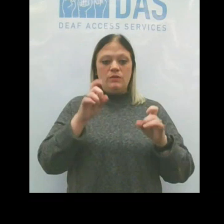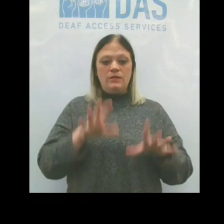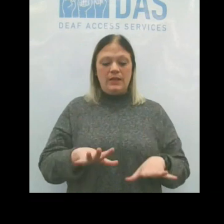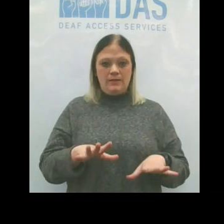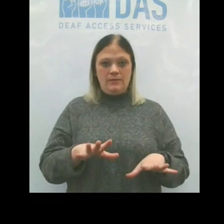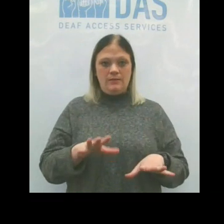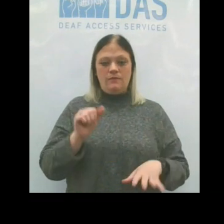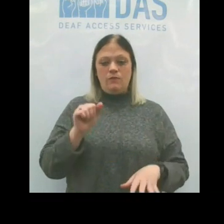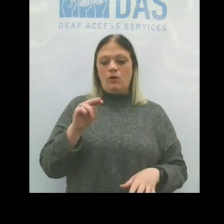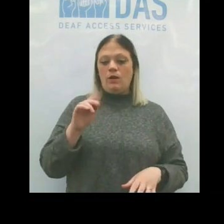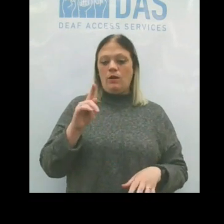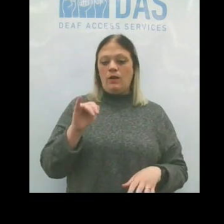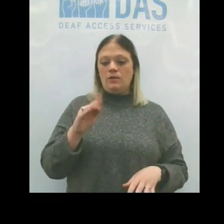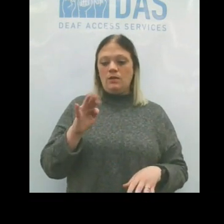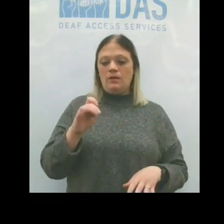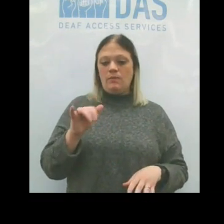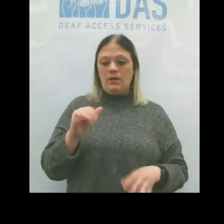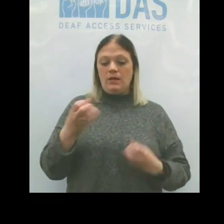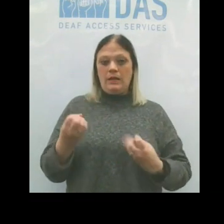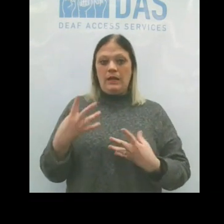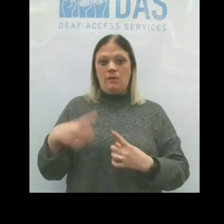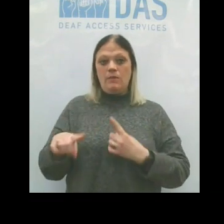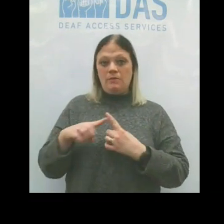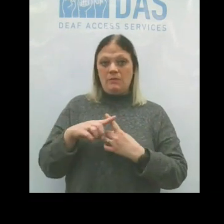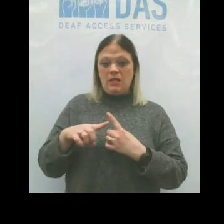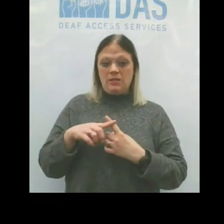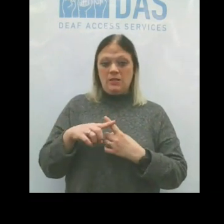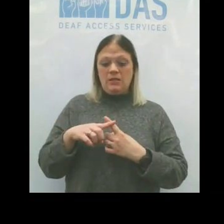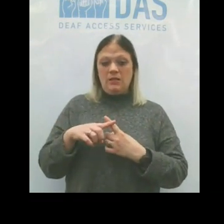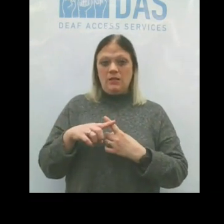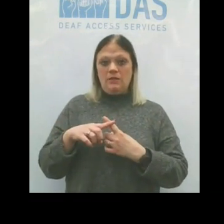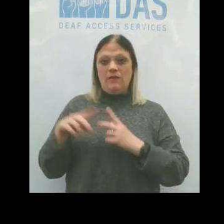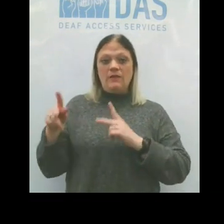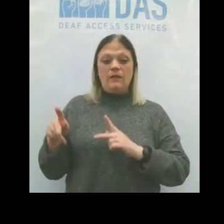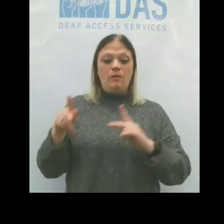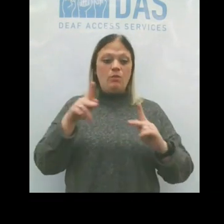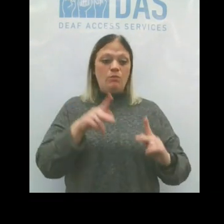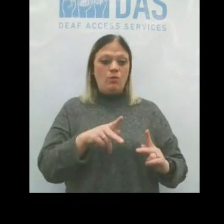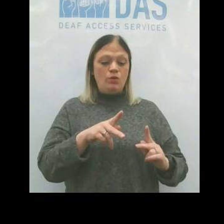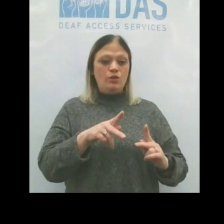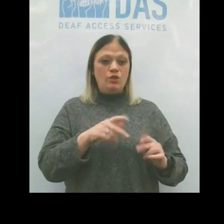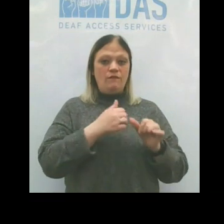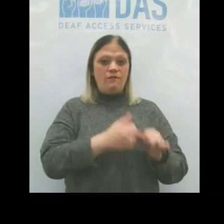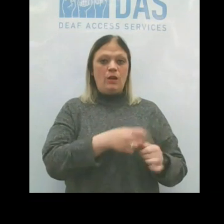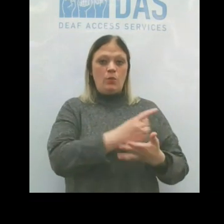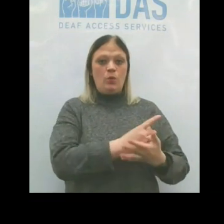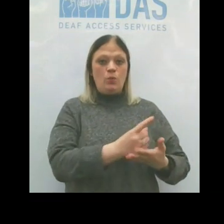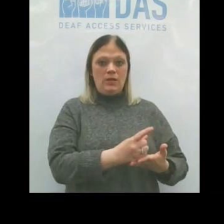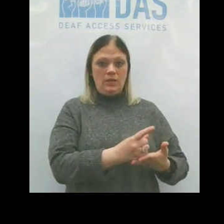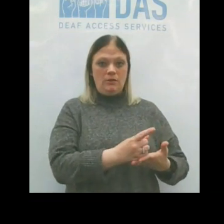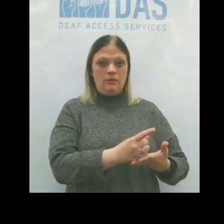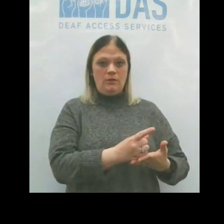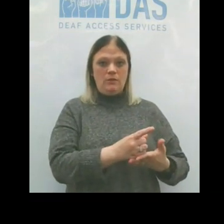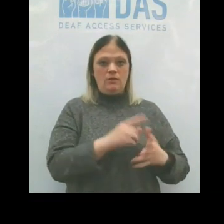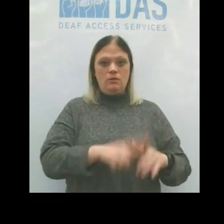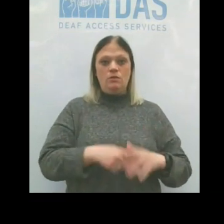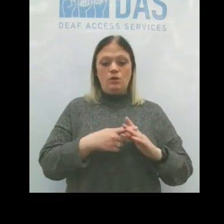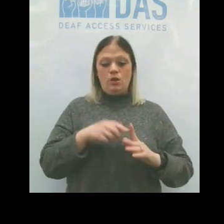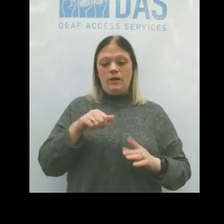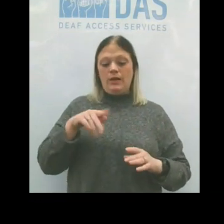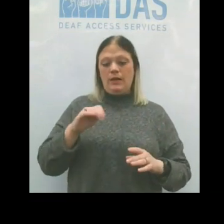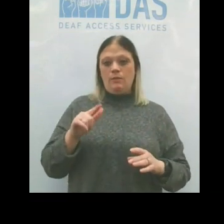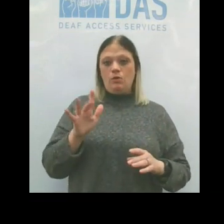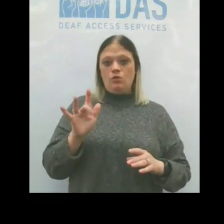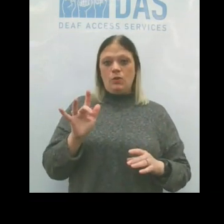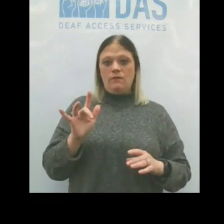tests, the total number that were positive, and then the proportion that were positive by week, starting on April 25th